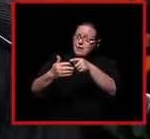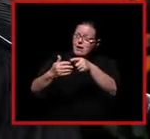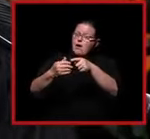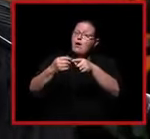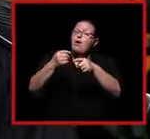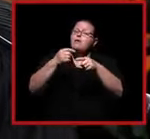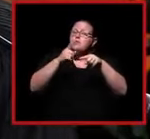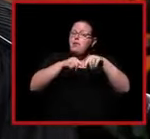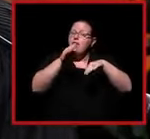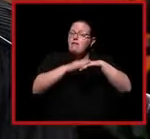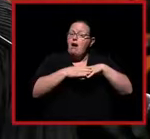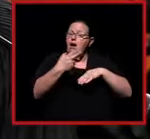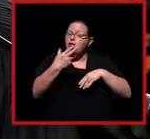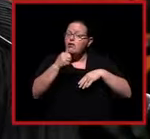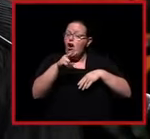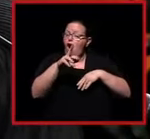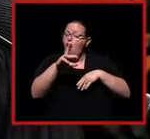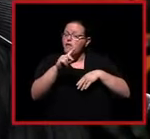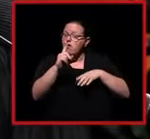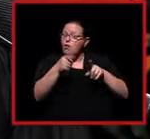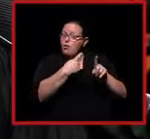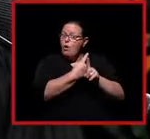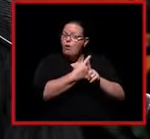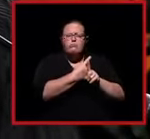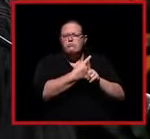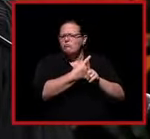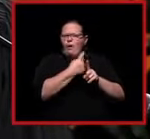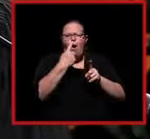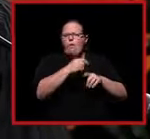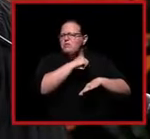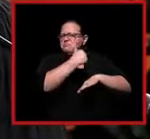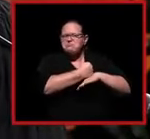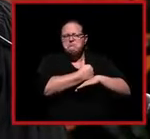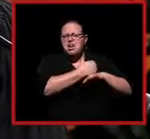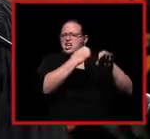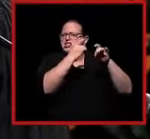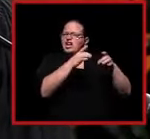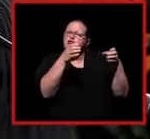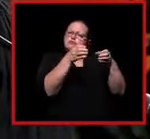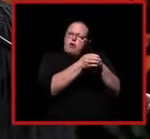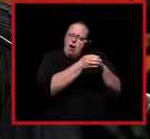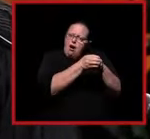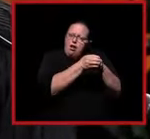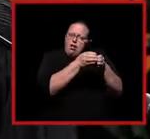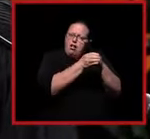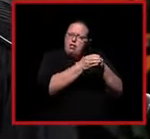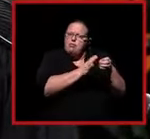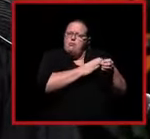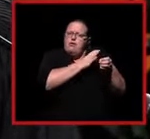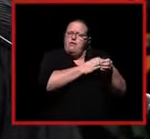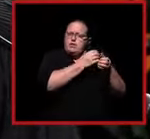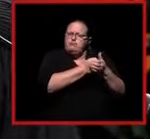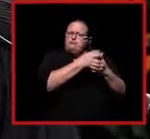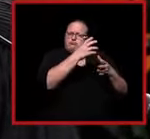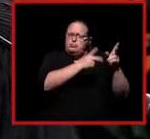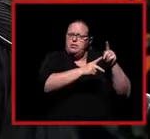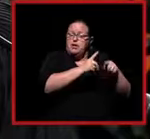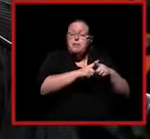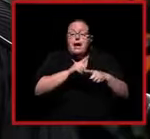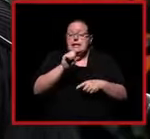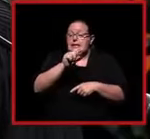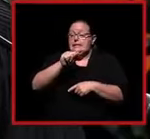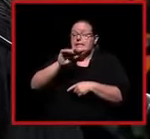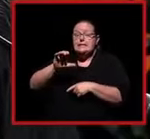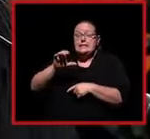there. Harvard has always been there, educating the children mostly of privilege. It will be because STIC